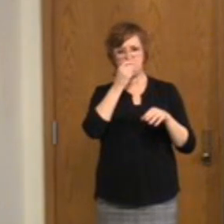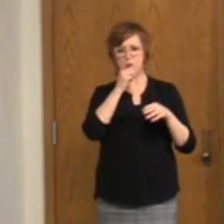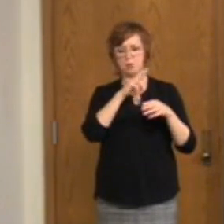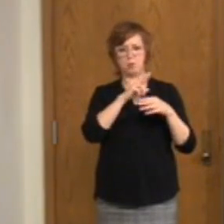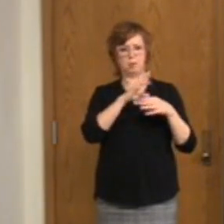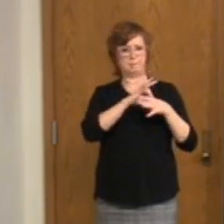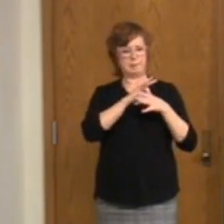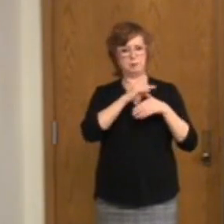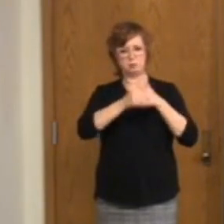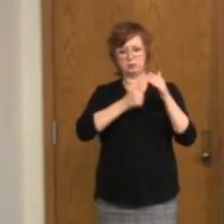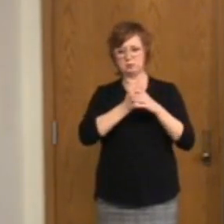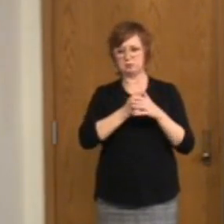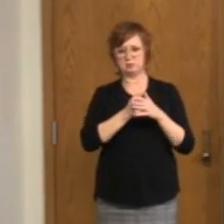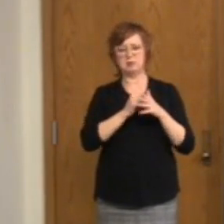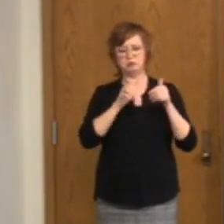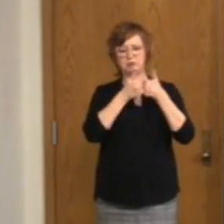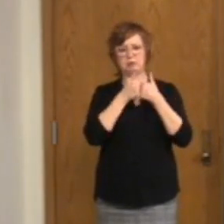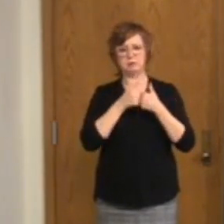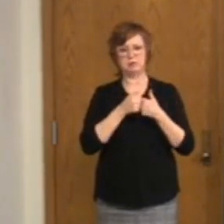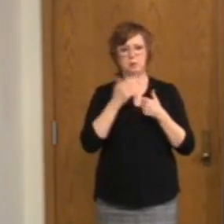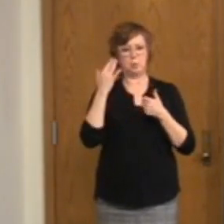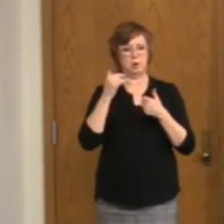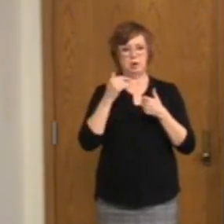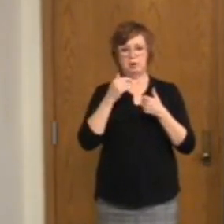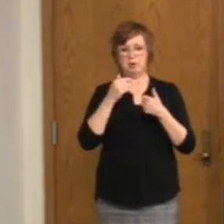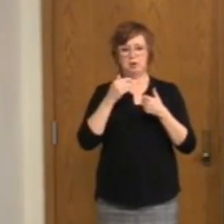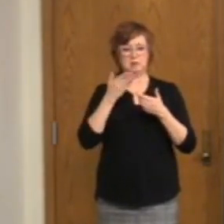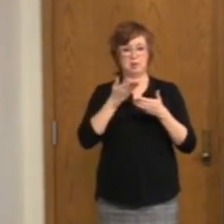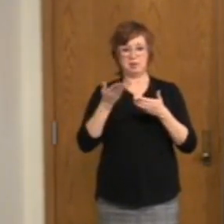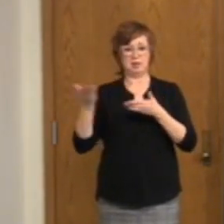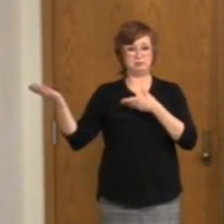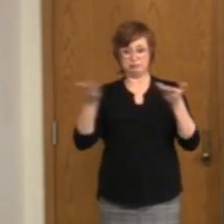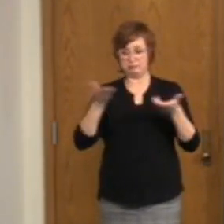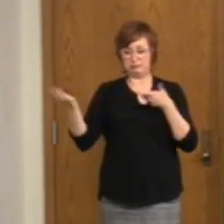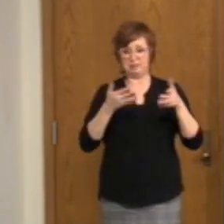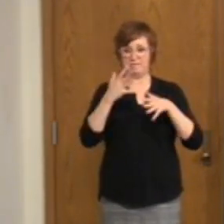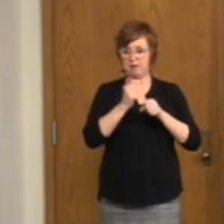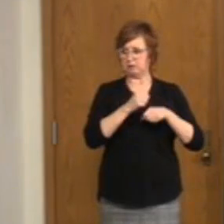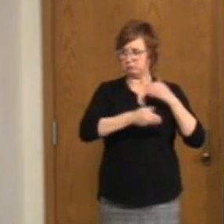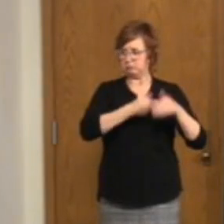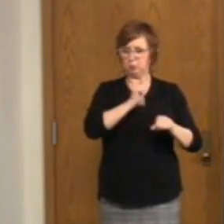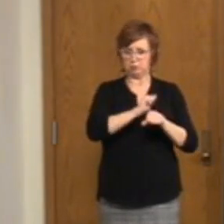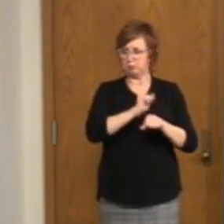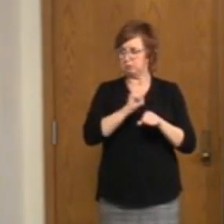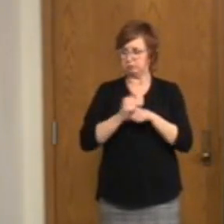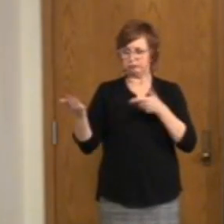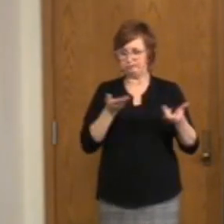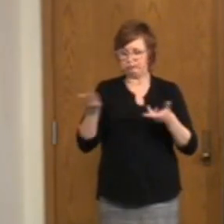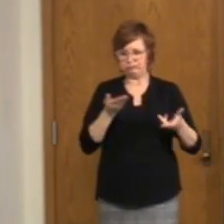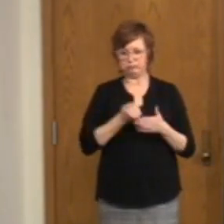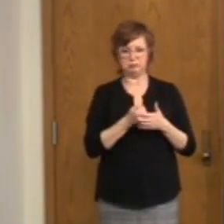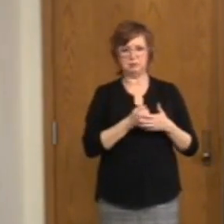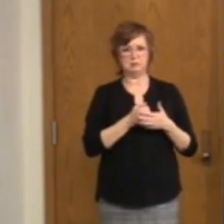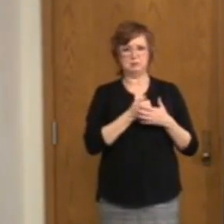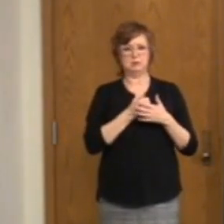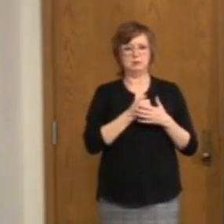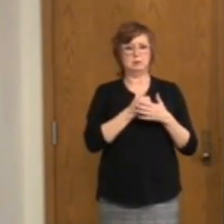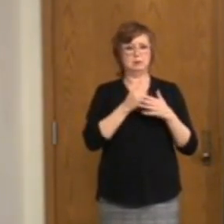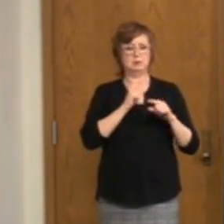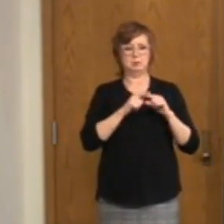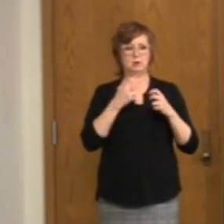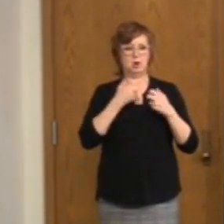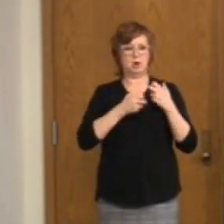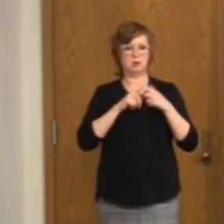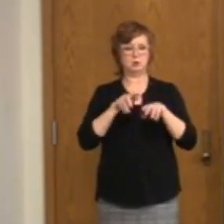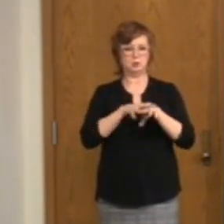lines coming. It is challenging, and sometimes there can be industry impacts. But getting ahead of any outbreak in any industry, including meat